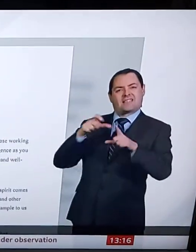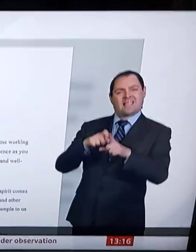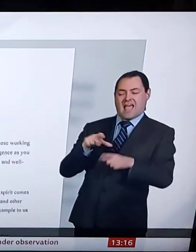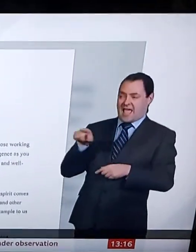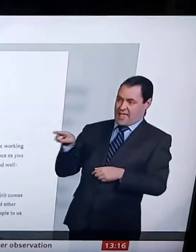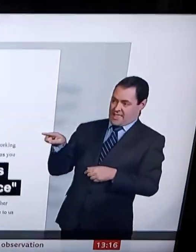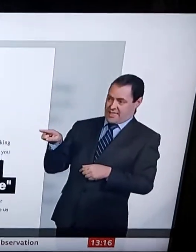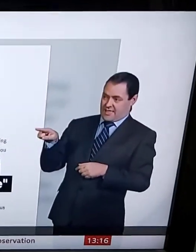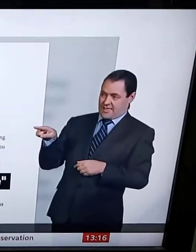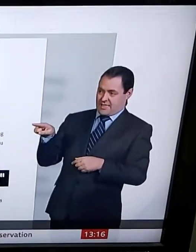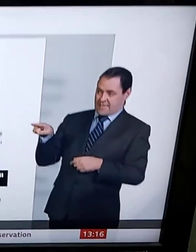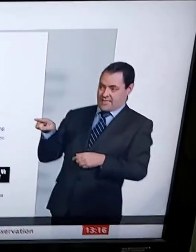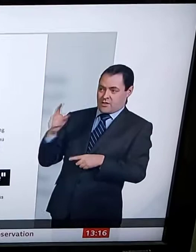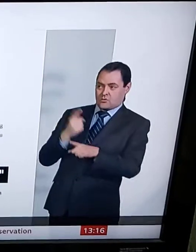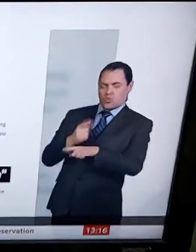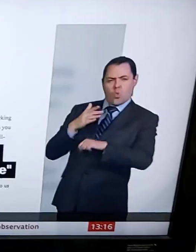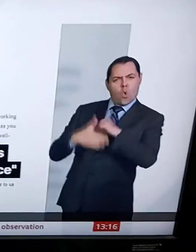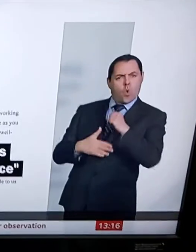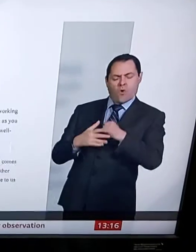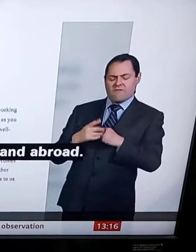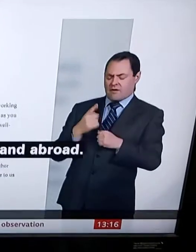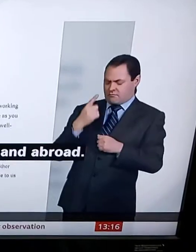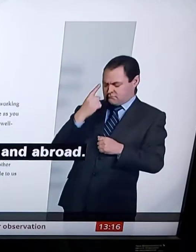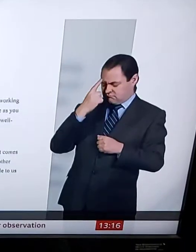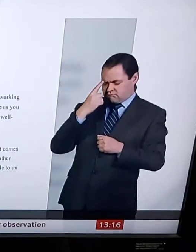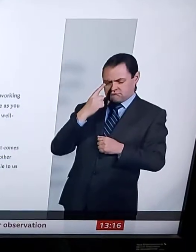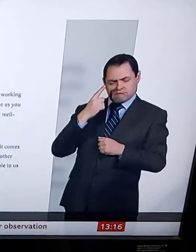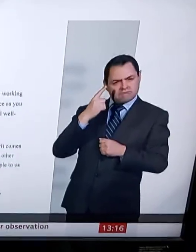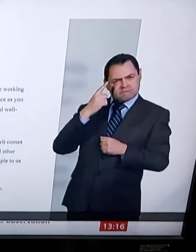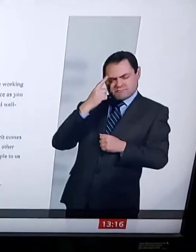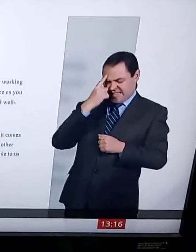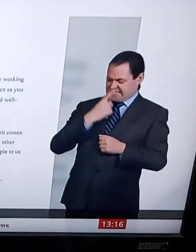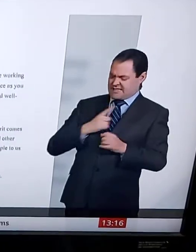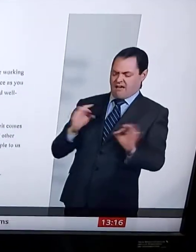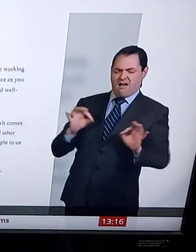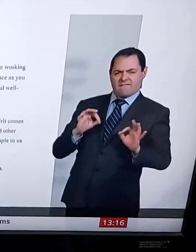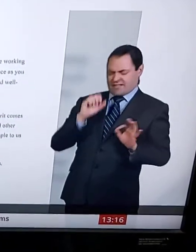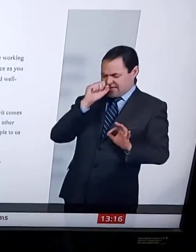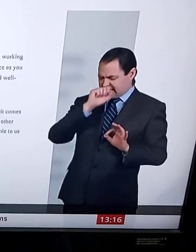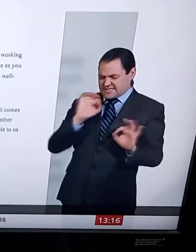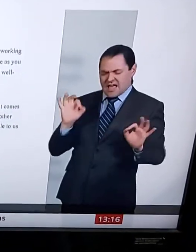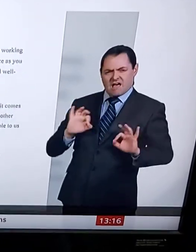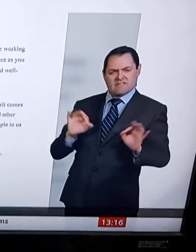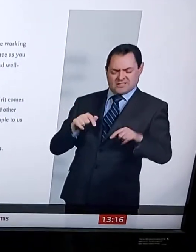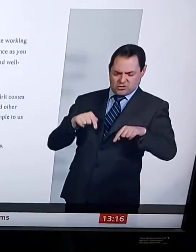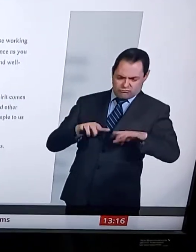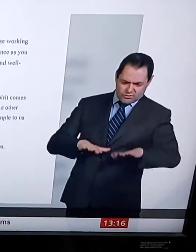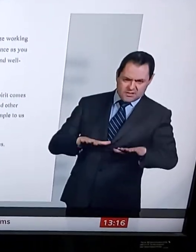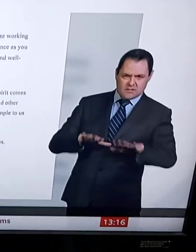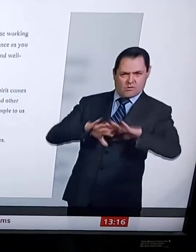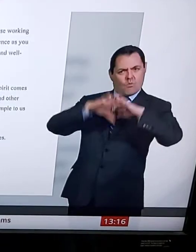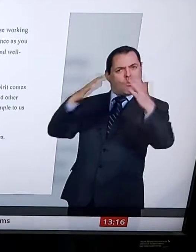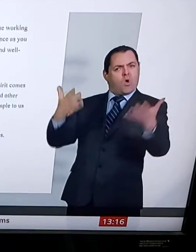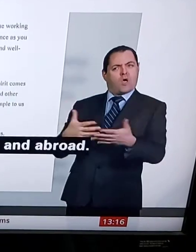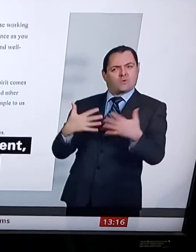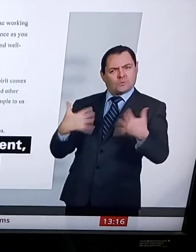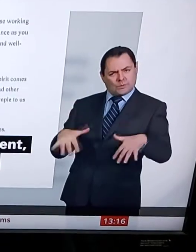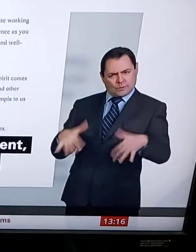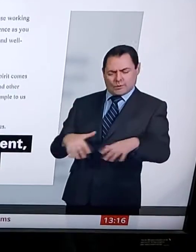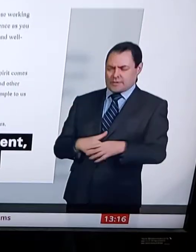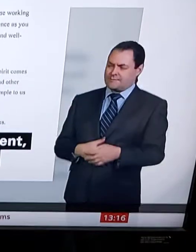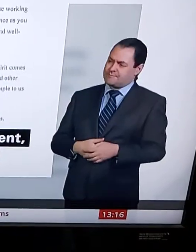selfless commitment and diligence of medical staff at home and abroad. And medical correspondent Fergus Walsh has been inside University College